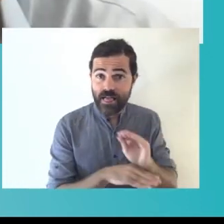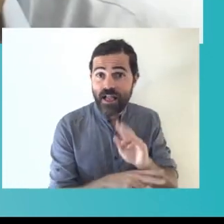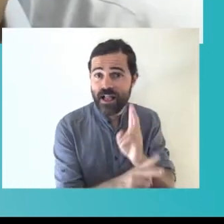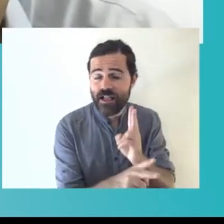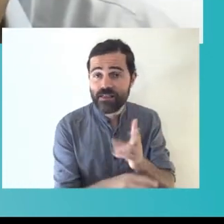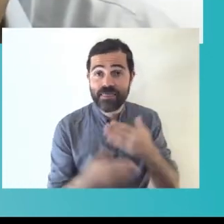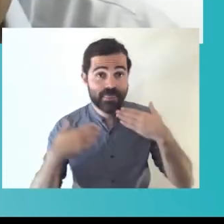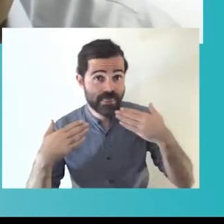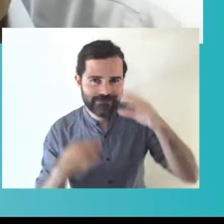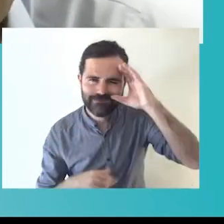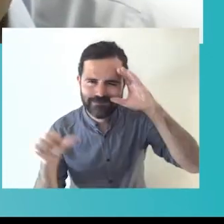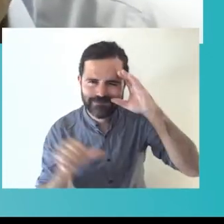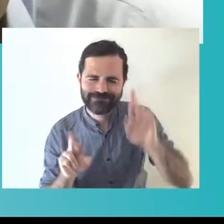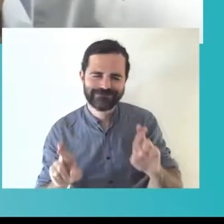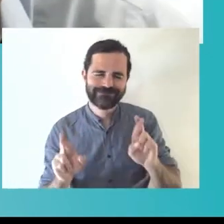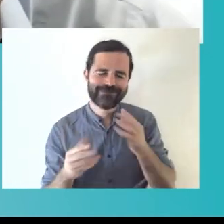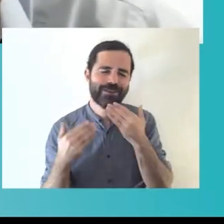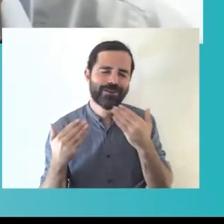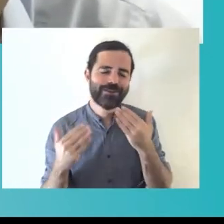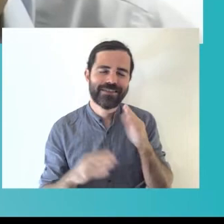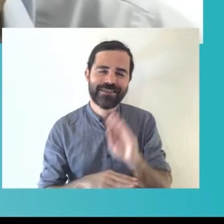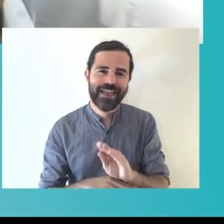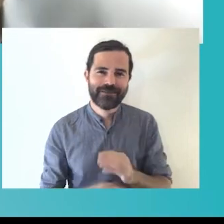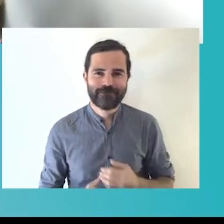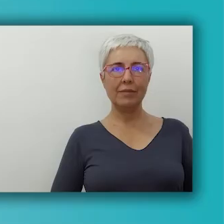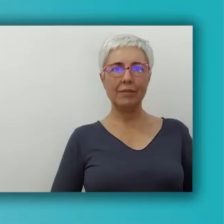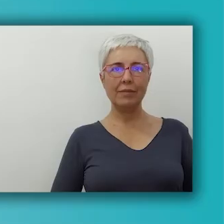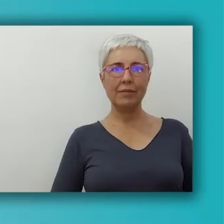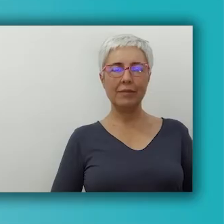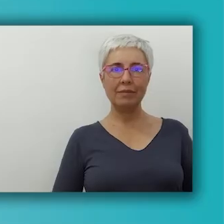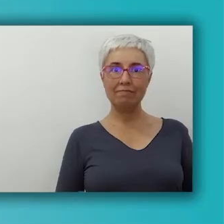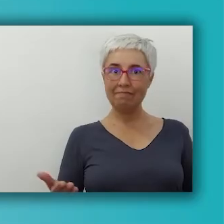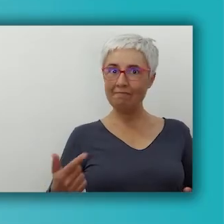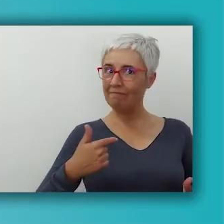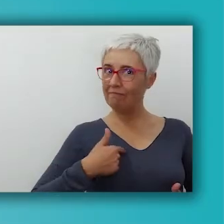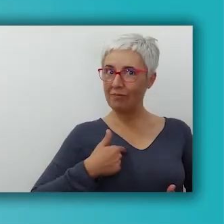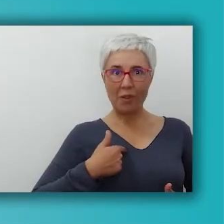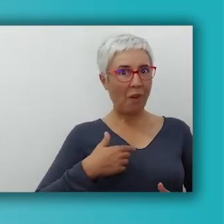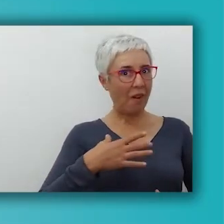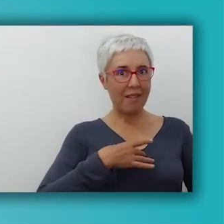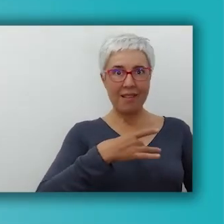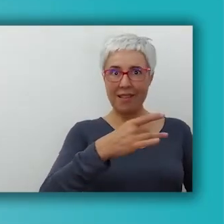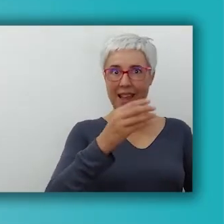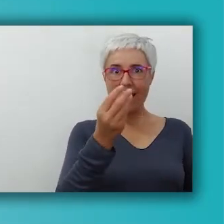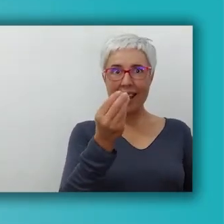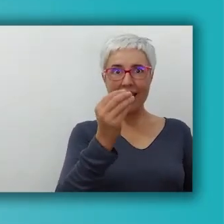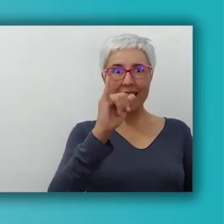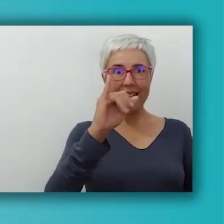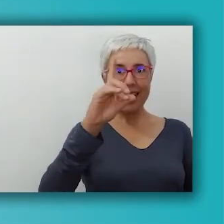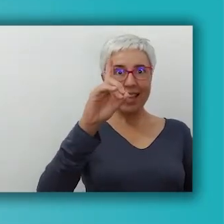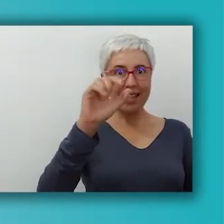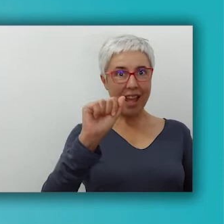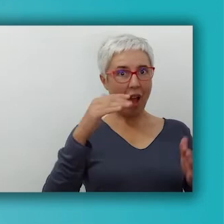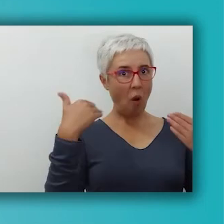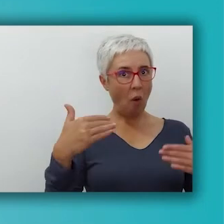scale-ups. Thank you very much for your support, and I wish you a fantastic day. Me encanta Kida. Realmente es muy